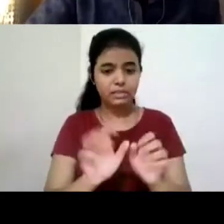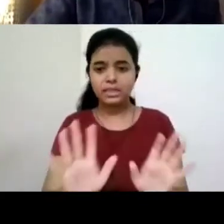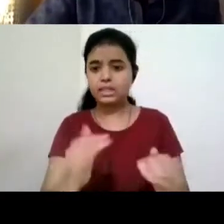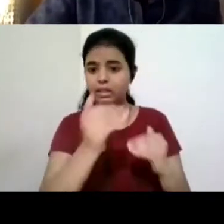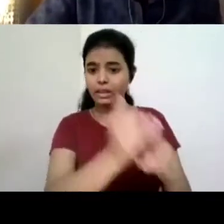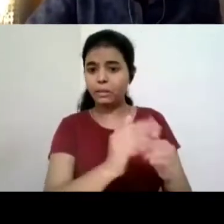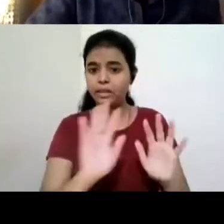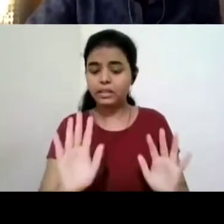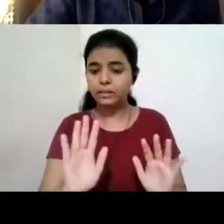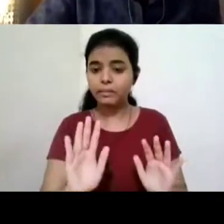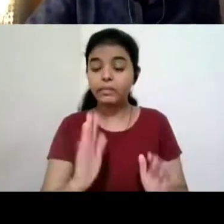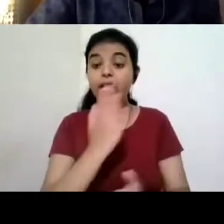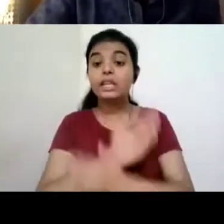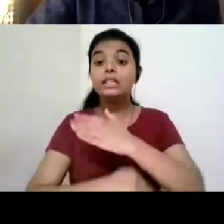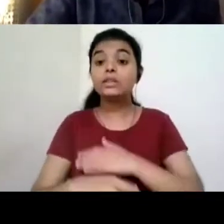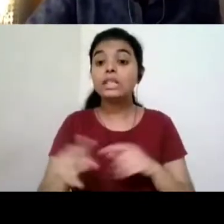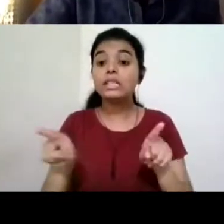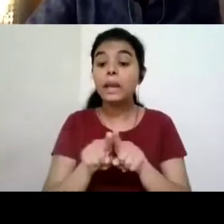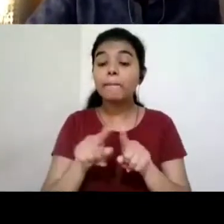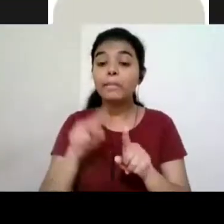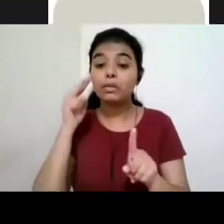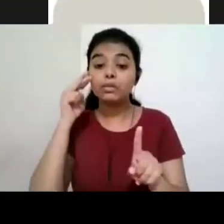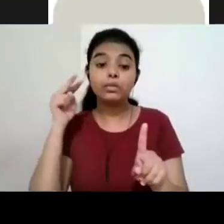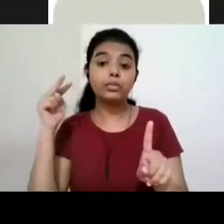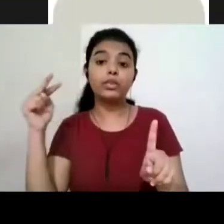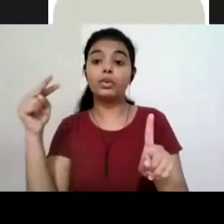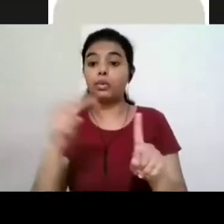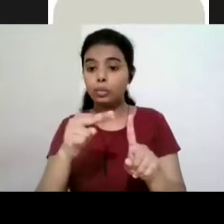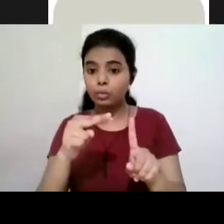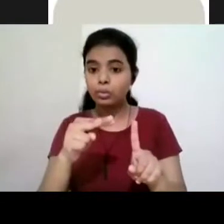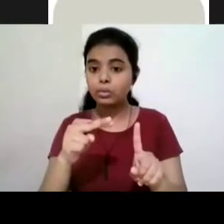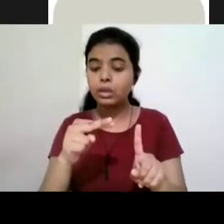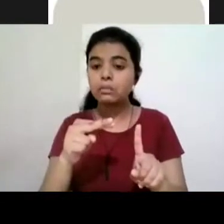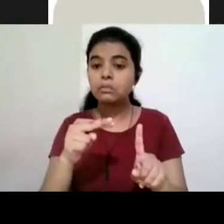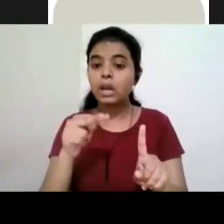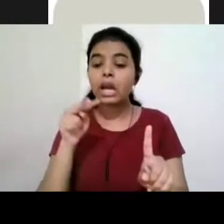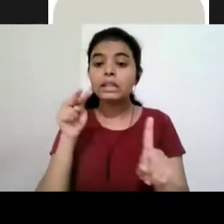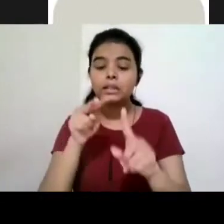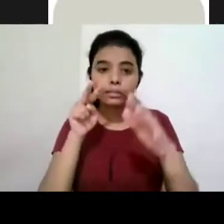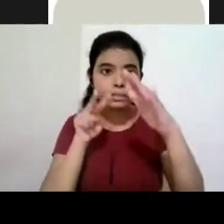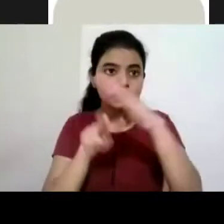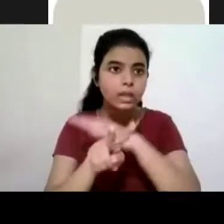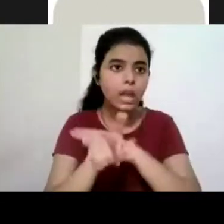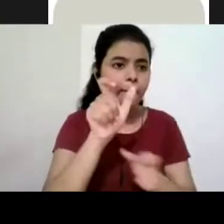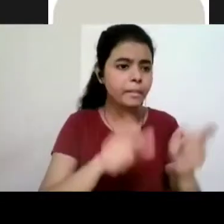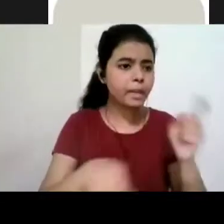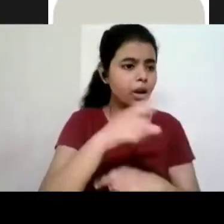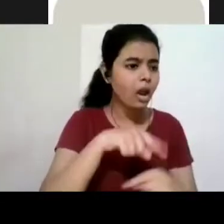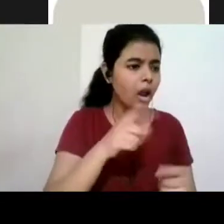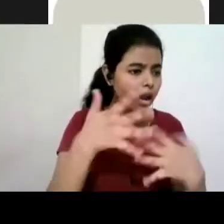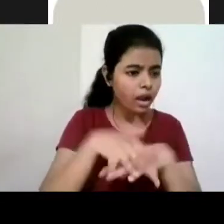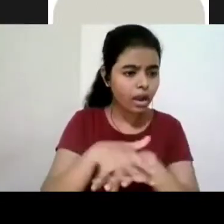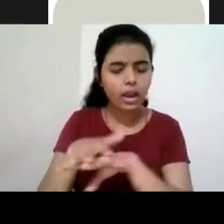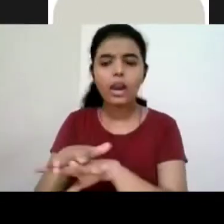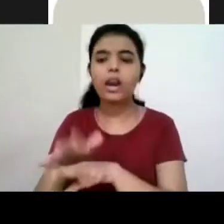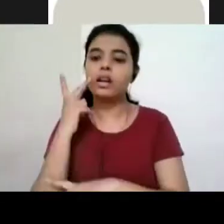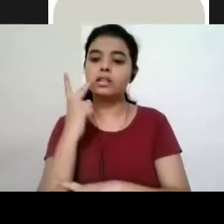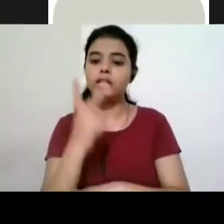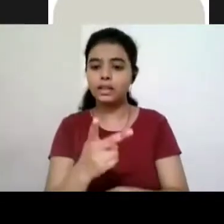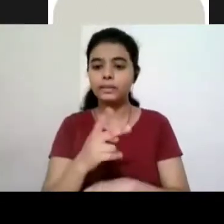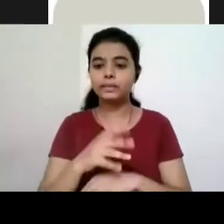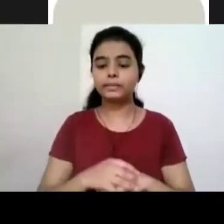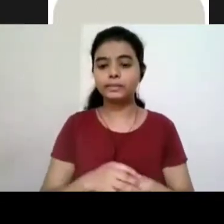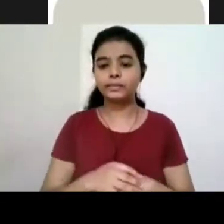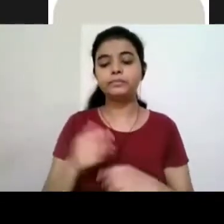Disability or is a perspective or is a lens that gets you to see, look at people in a more inclusive kind of manner.